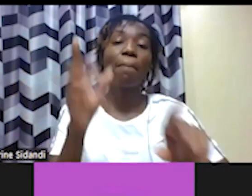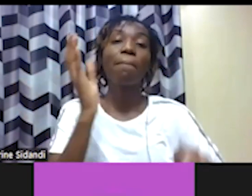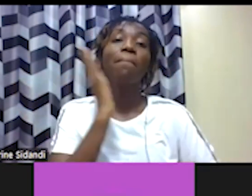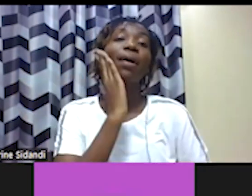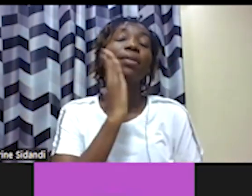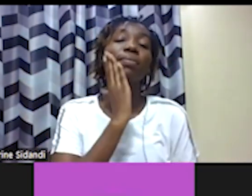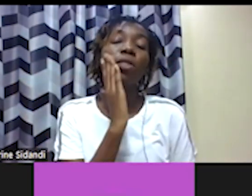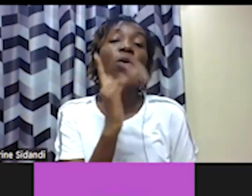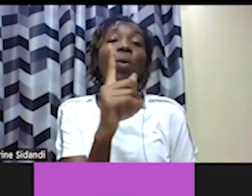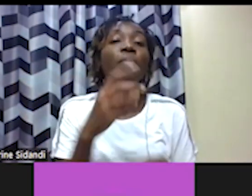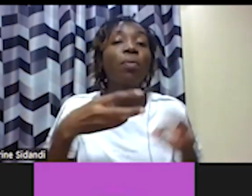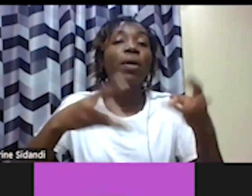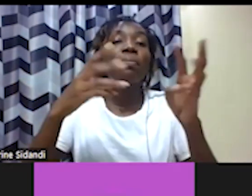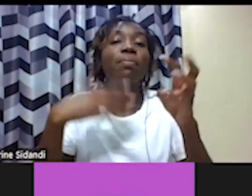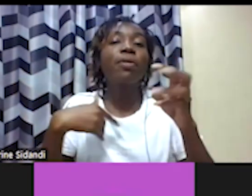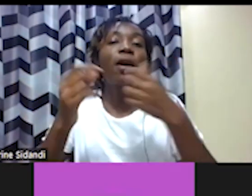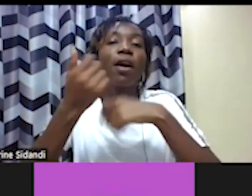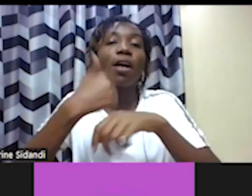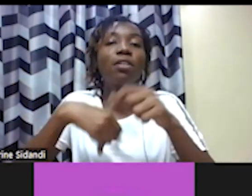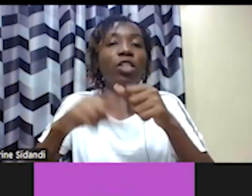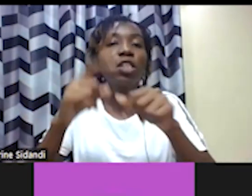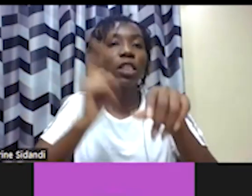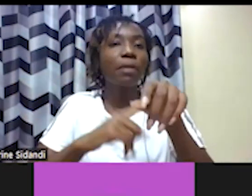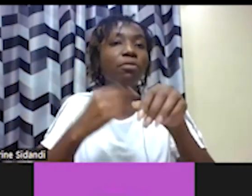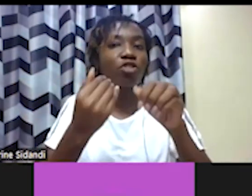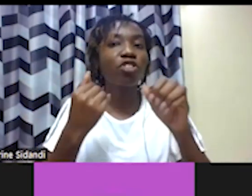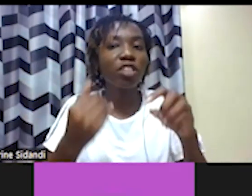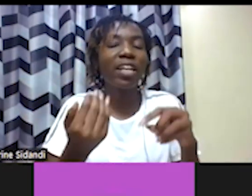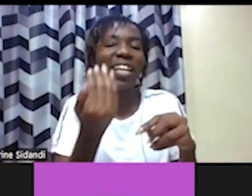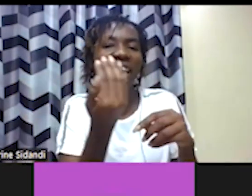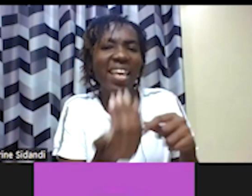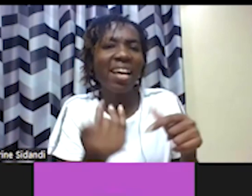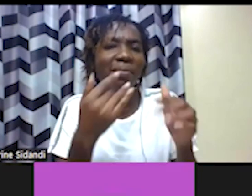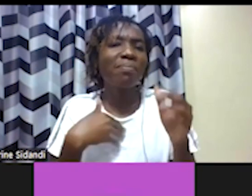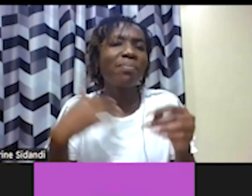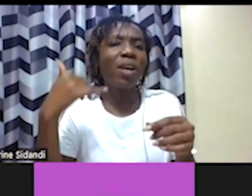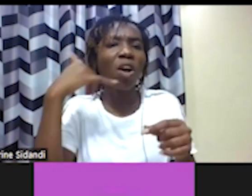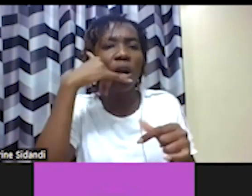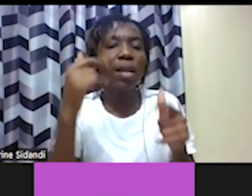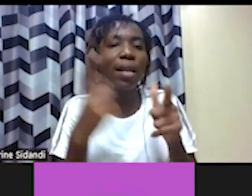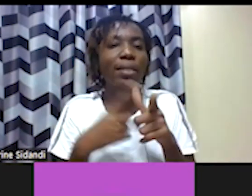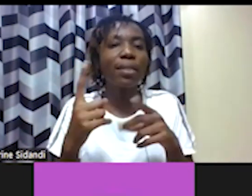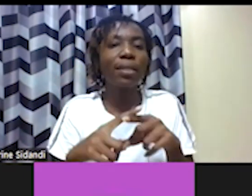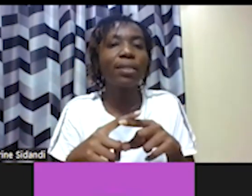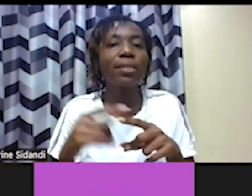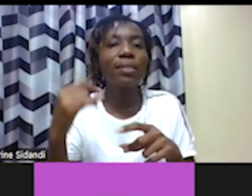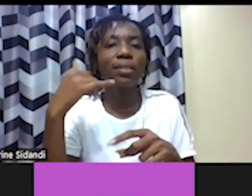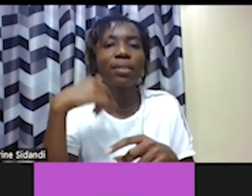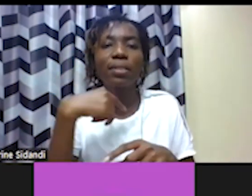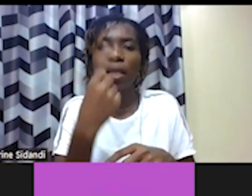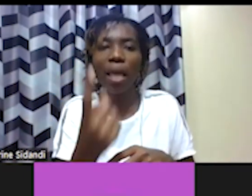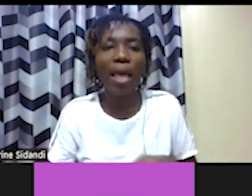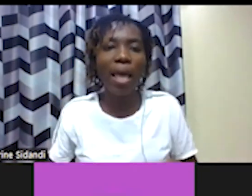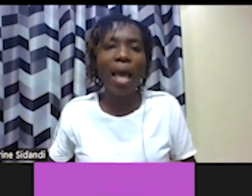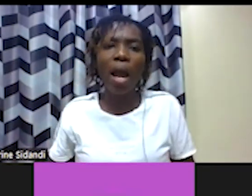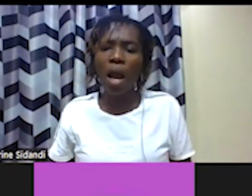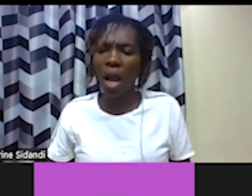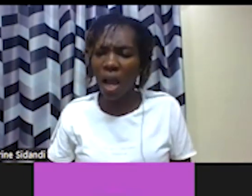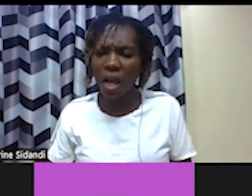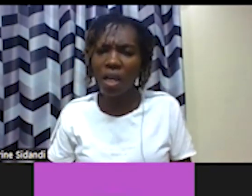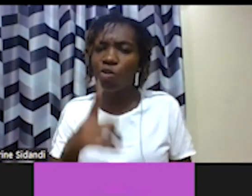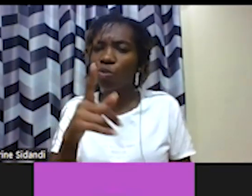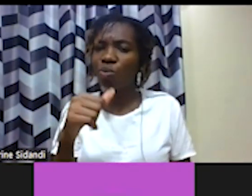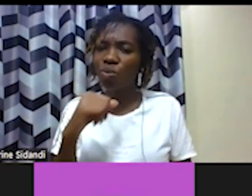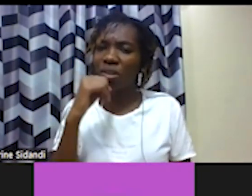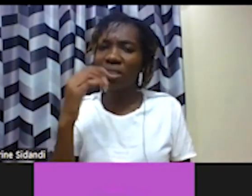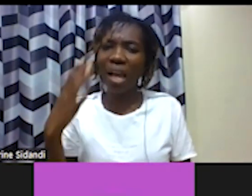that I did was when the children are young and I make a call, I say, oh, it sounds you're not happy